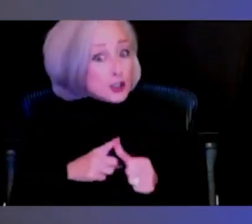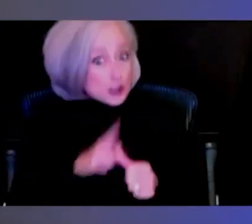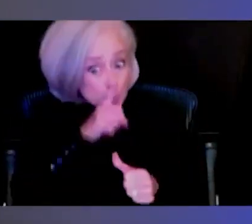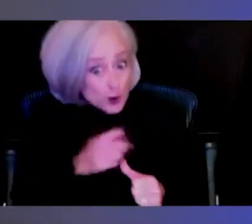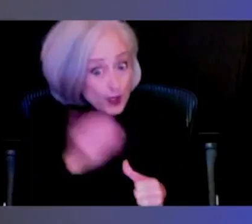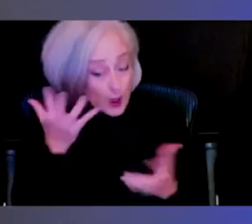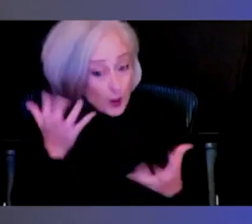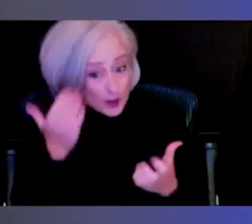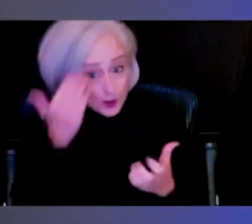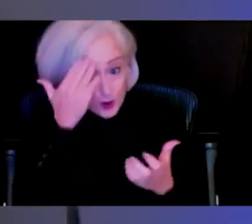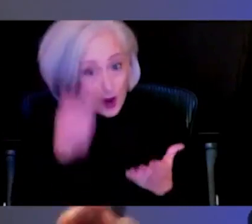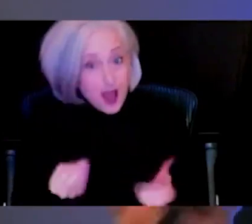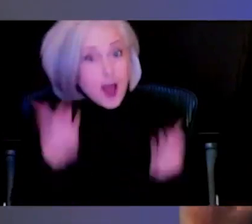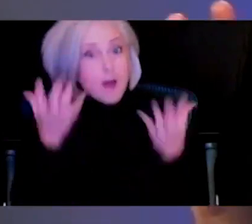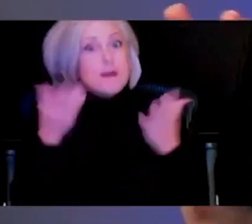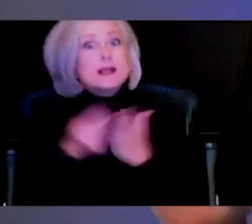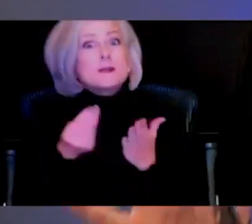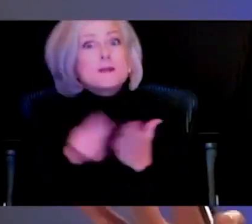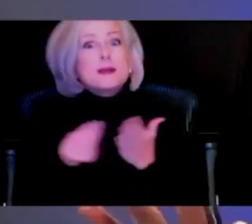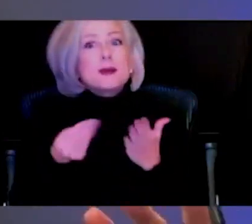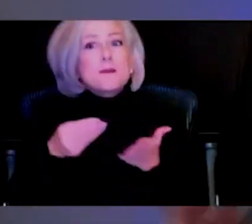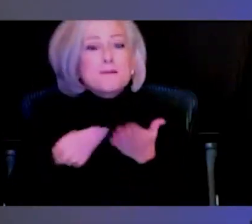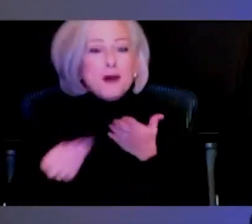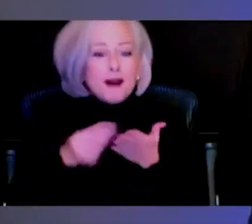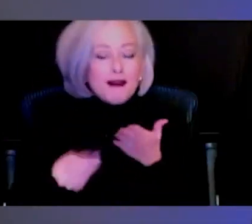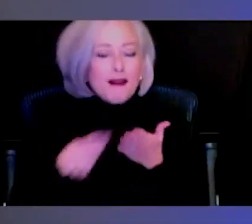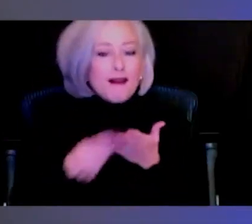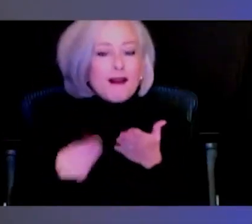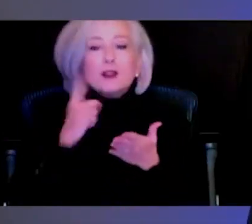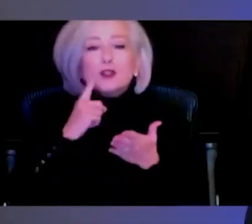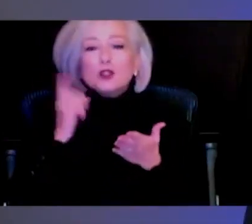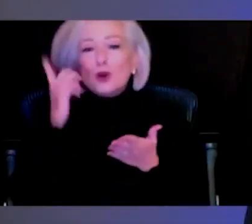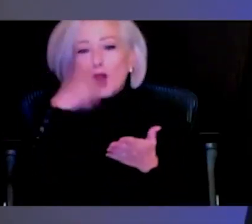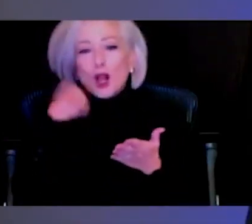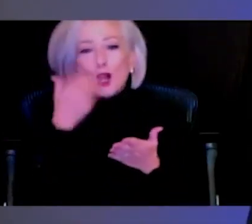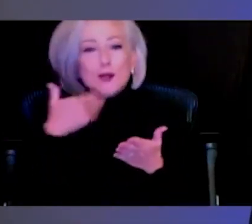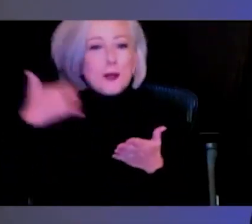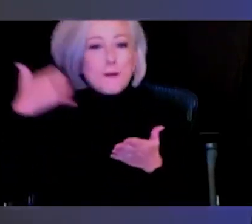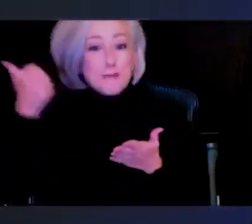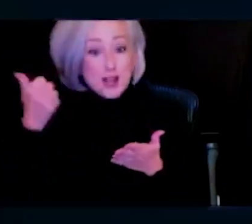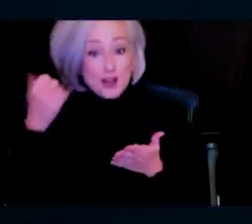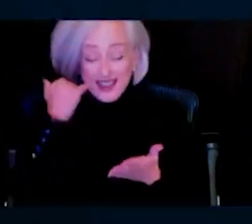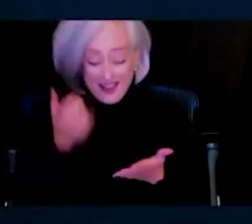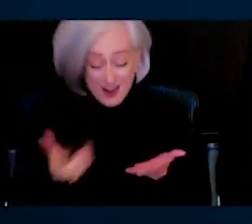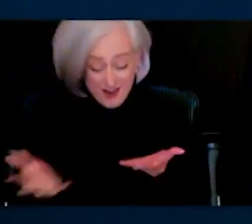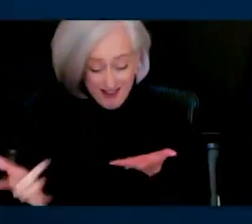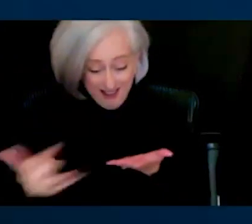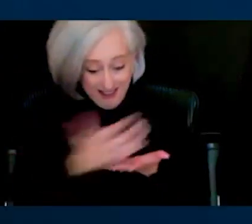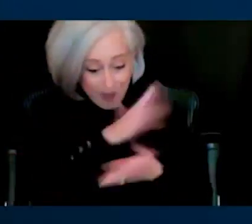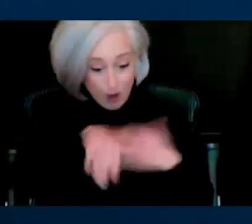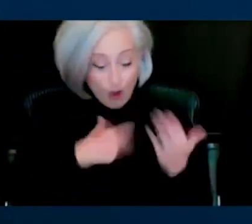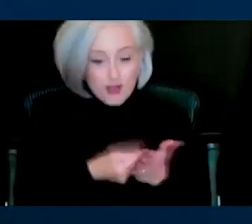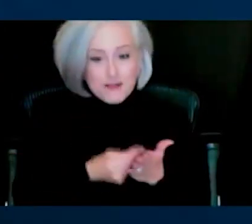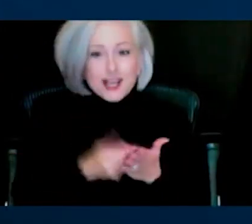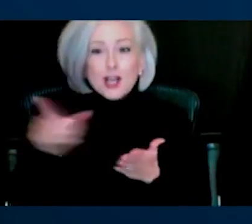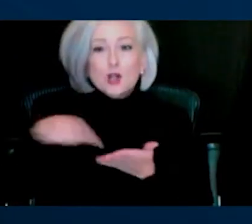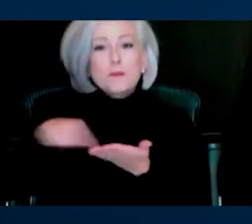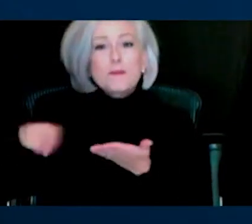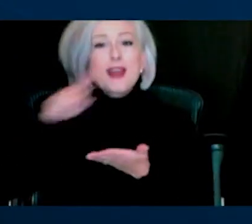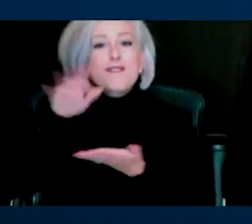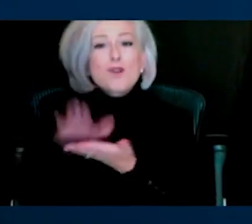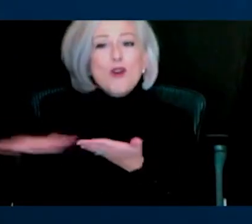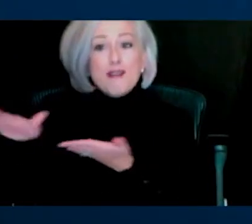better? Let's just say when you add it all up, you might be able to pay for some of your kids' college. Okay, so check out these numbers. Check it